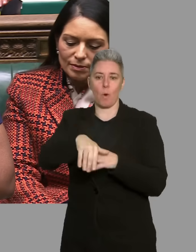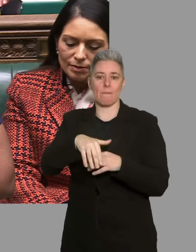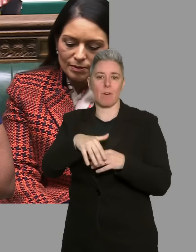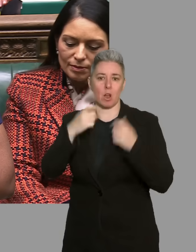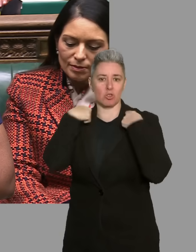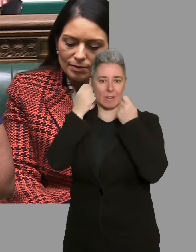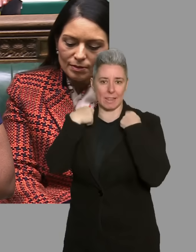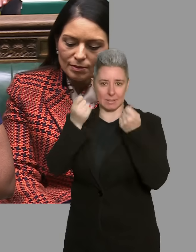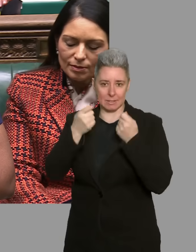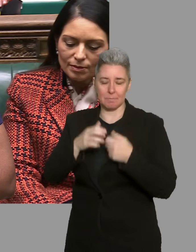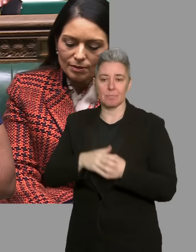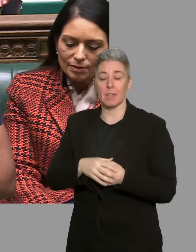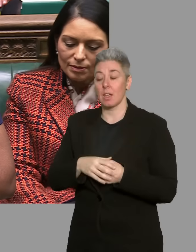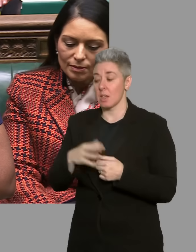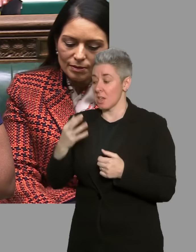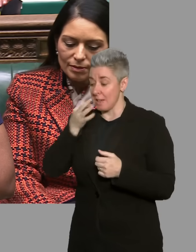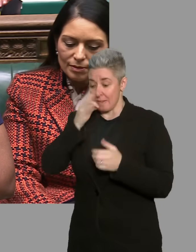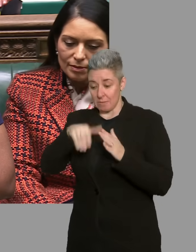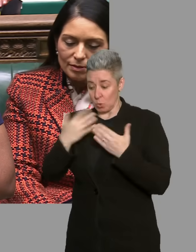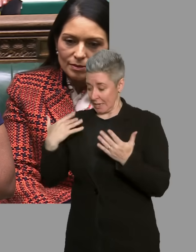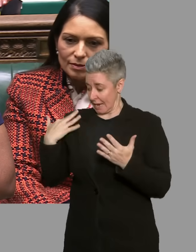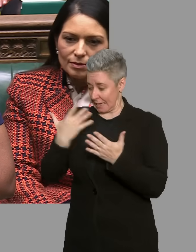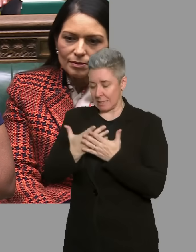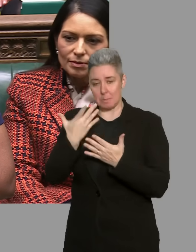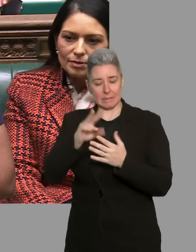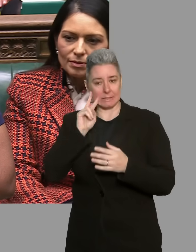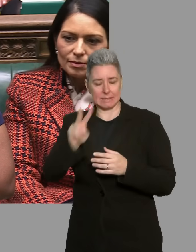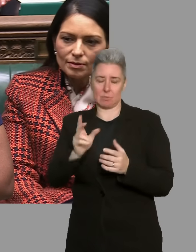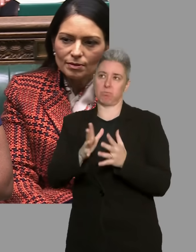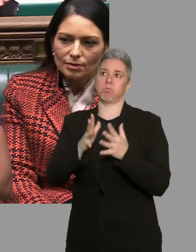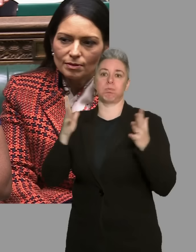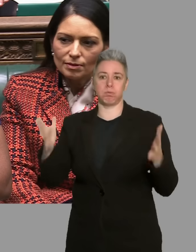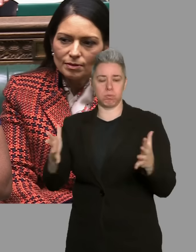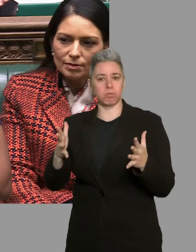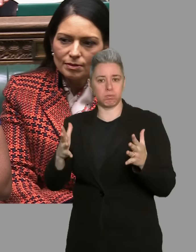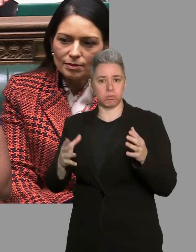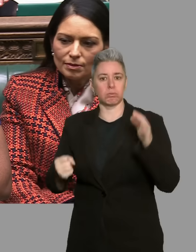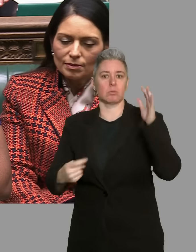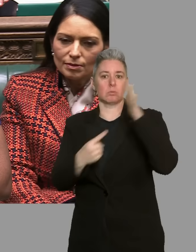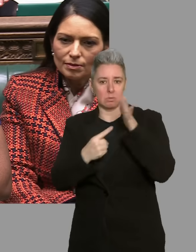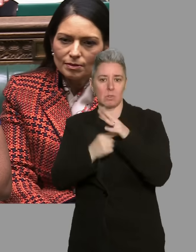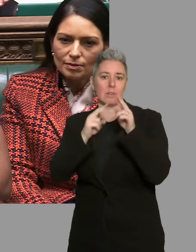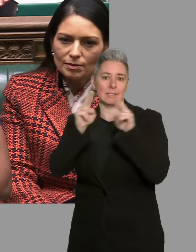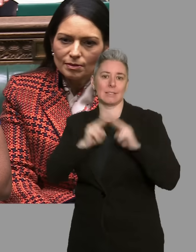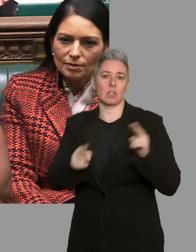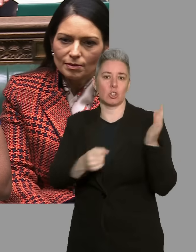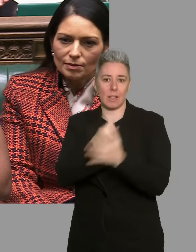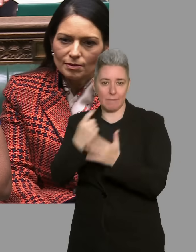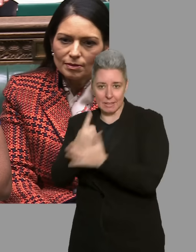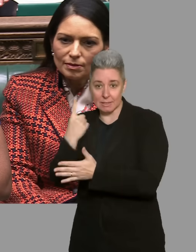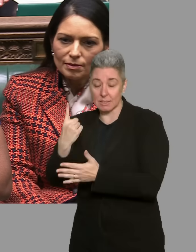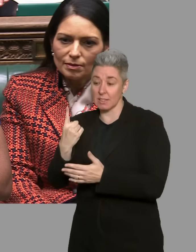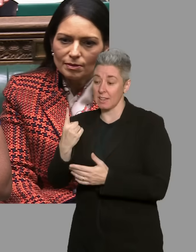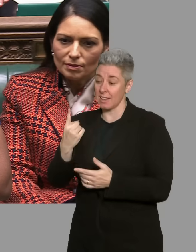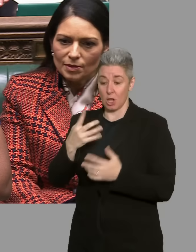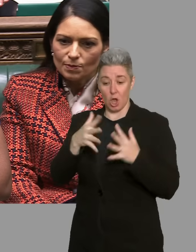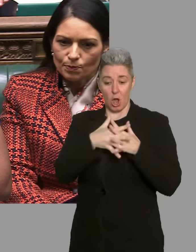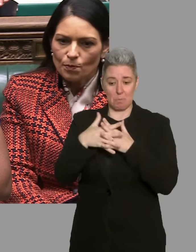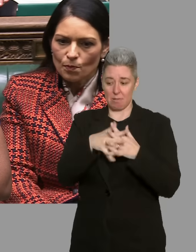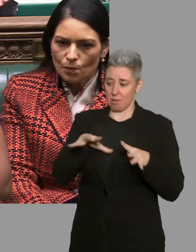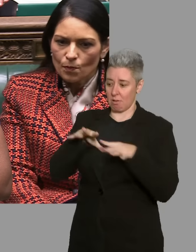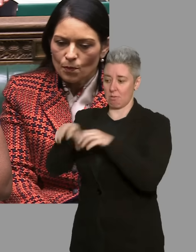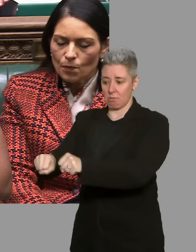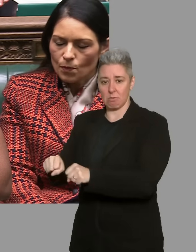US operation in Venezuela, threats towards Greenland, and an agreement to put British troops on the ground in